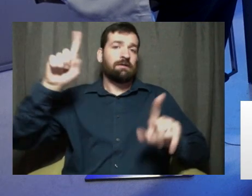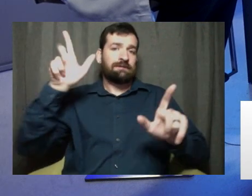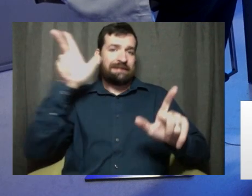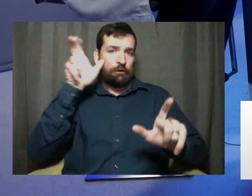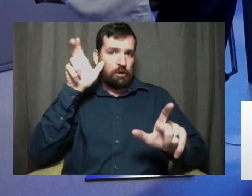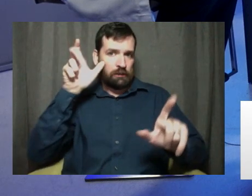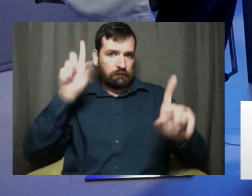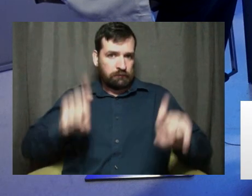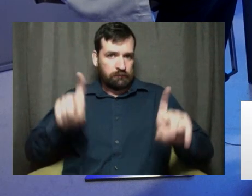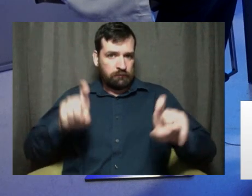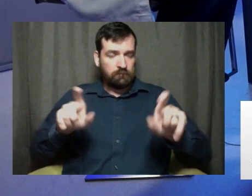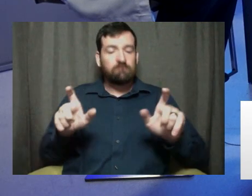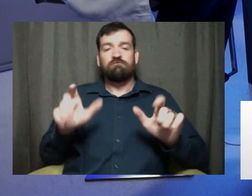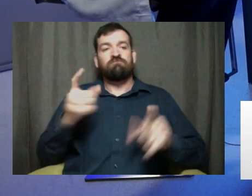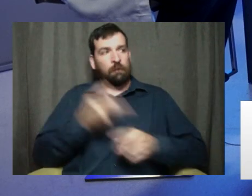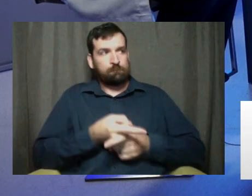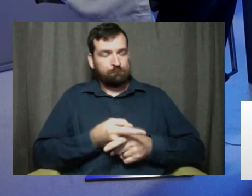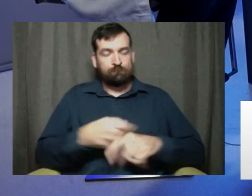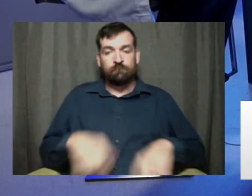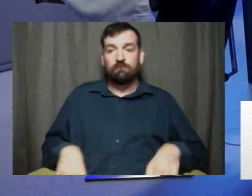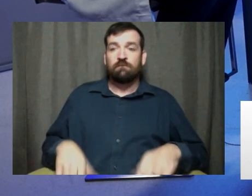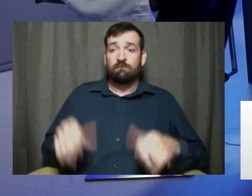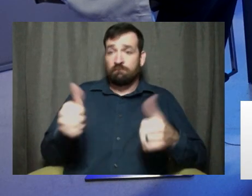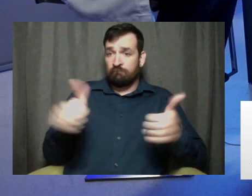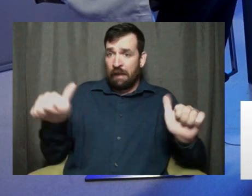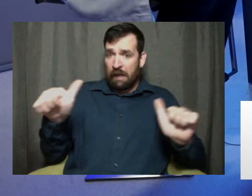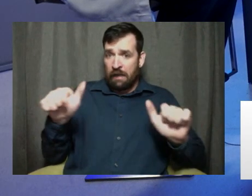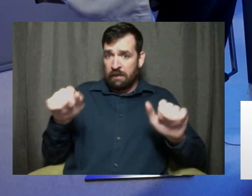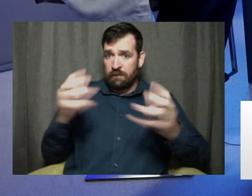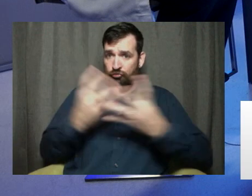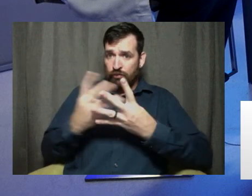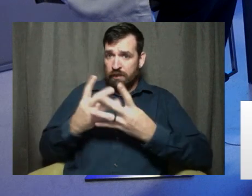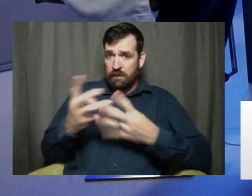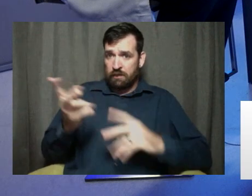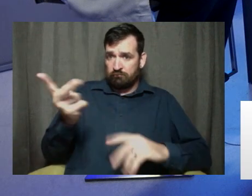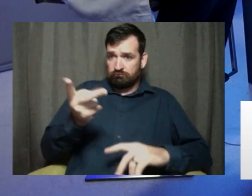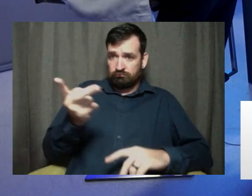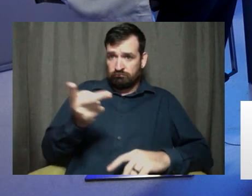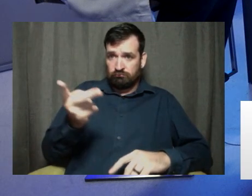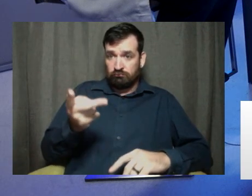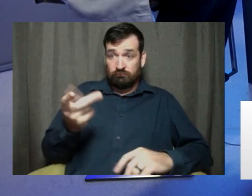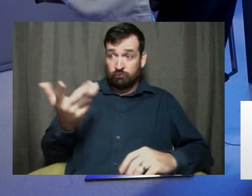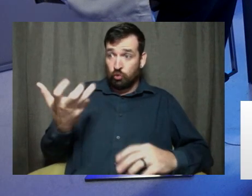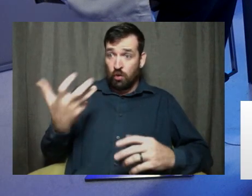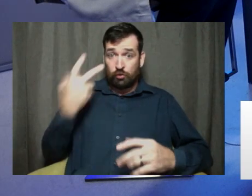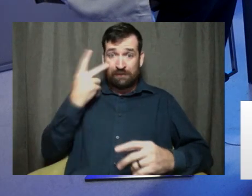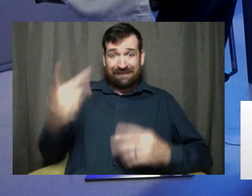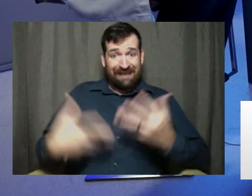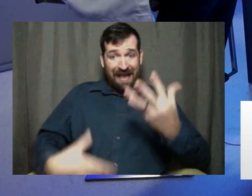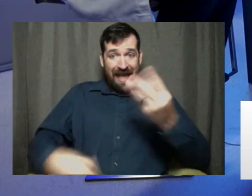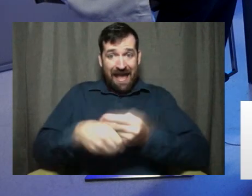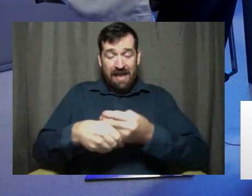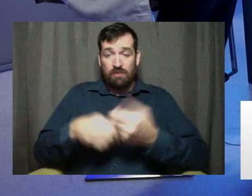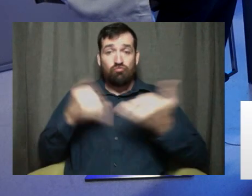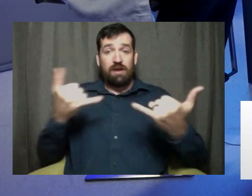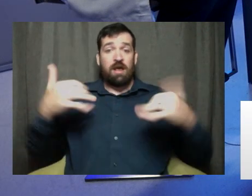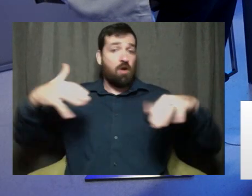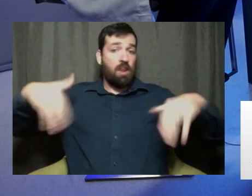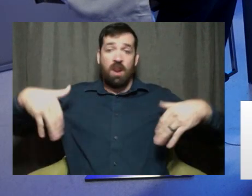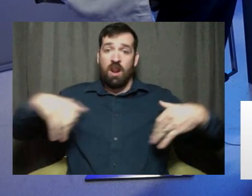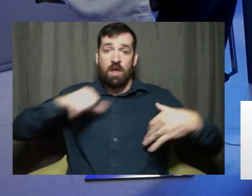any screening that either of you, and I'll start with you, Dr. Bettinger, that you would like to see added that that we don't, or